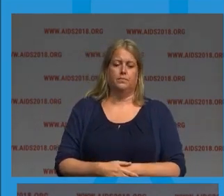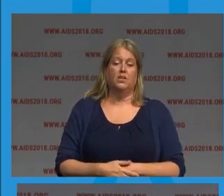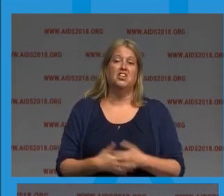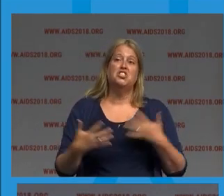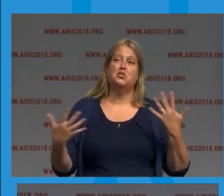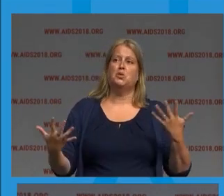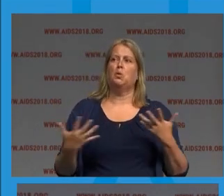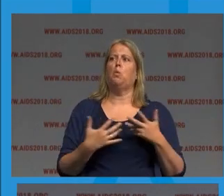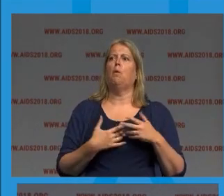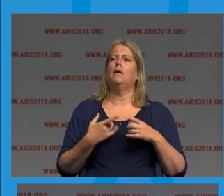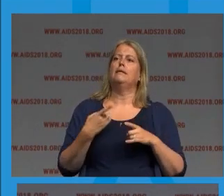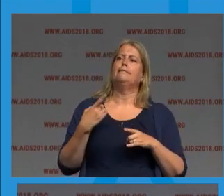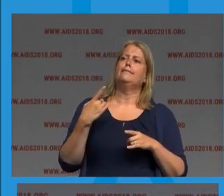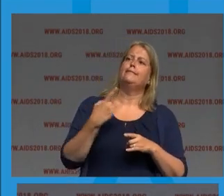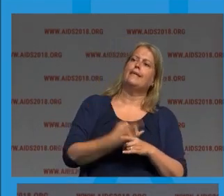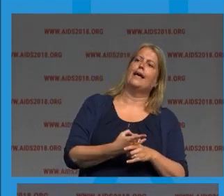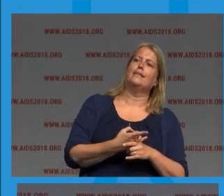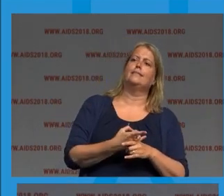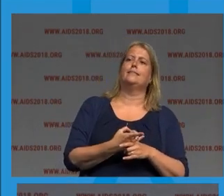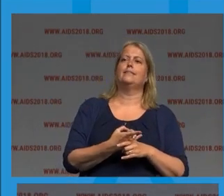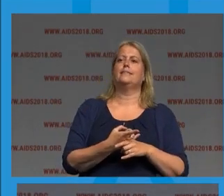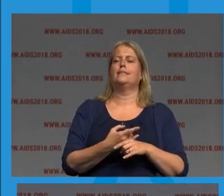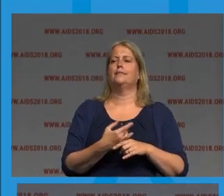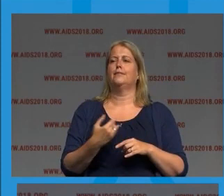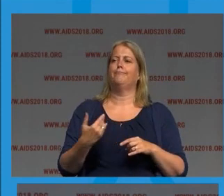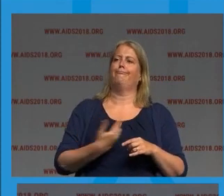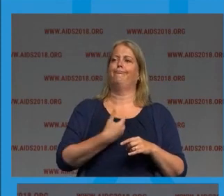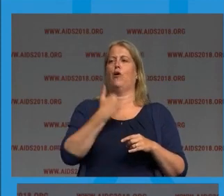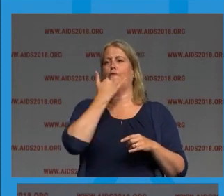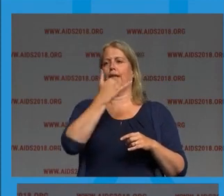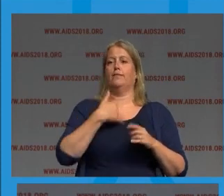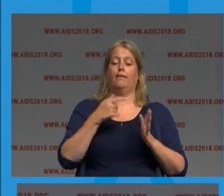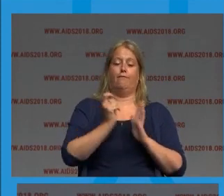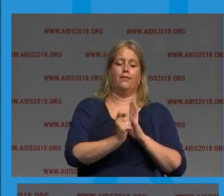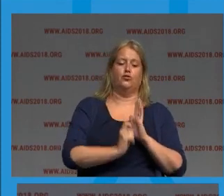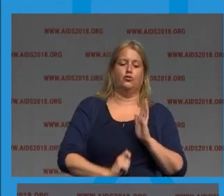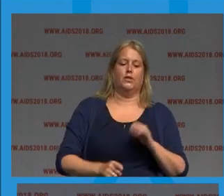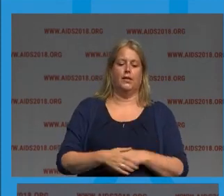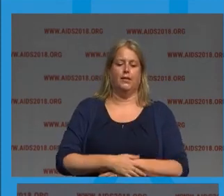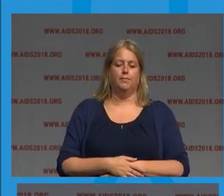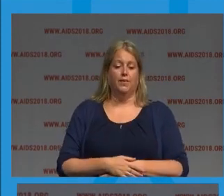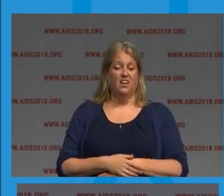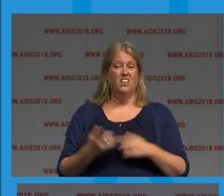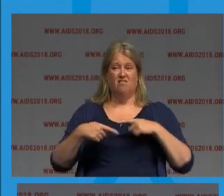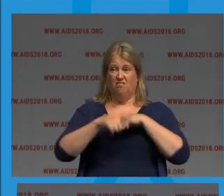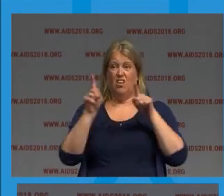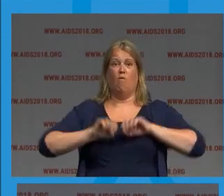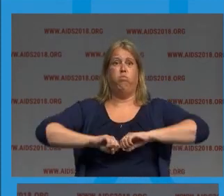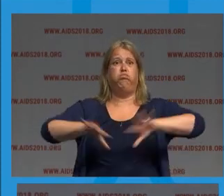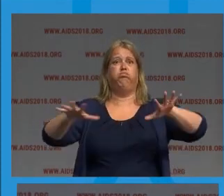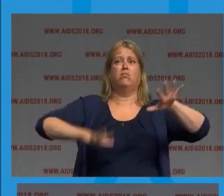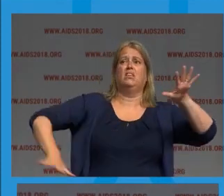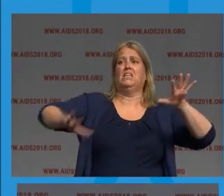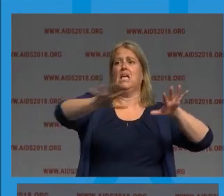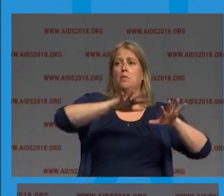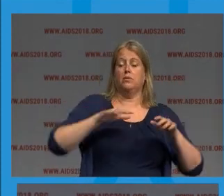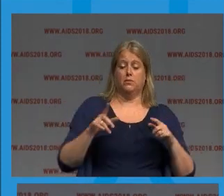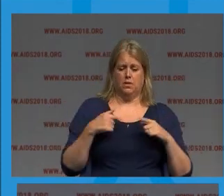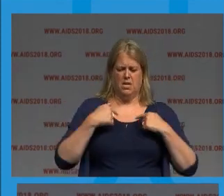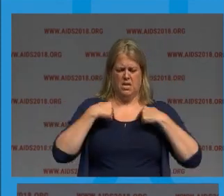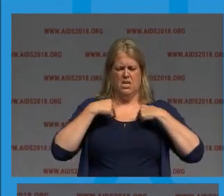sex offender registry, community notifications, ad in paper and postcards to neighbors. When I was prosecuted, I had to